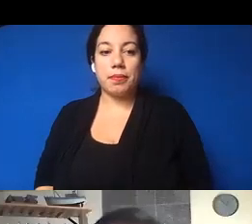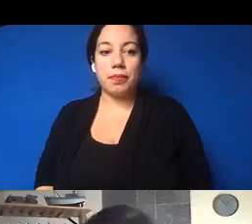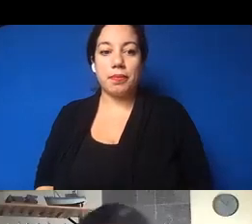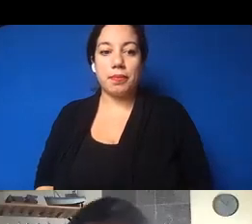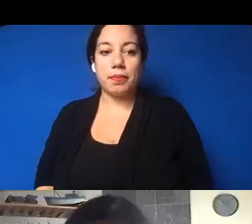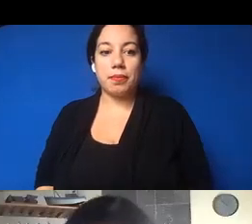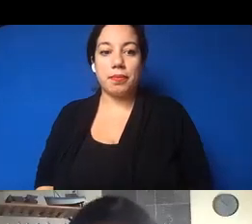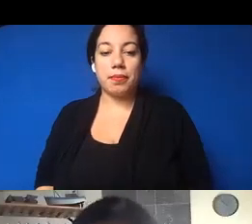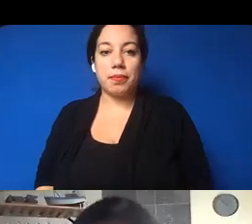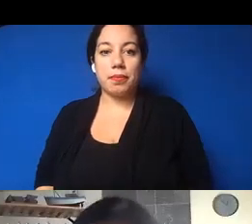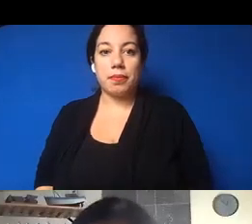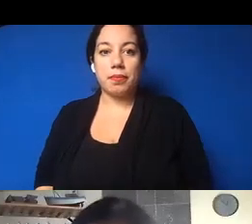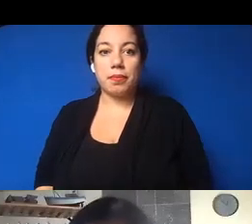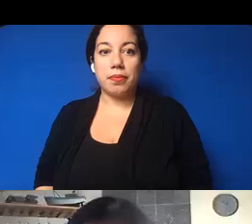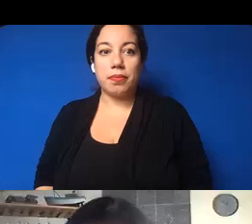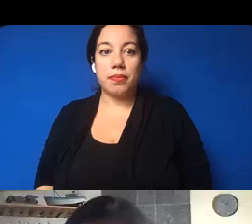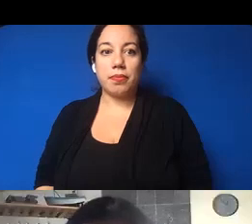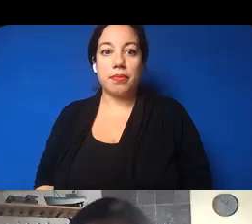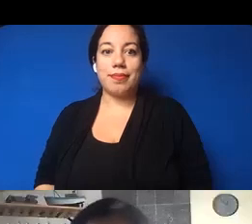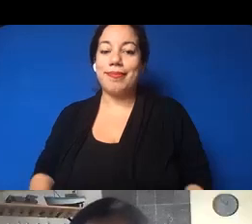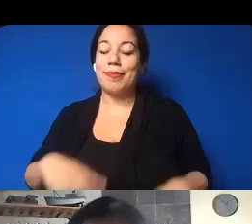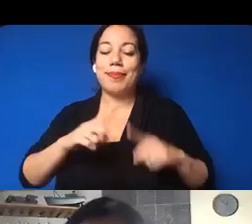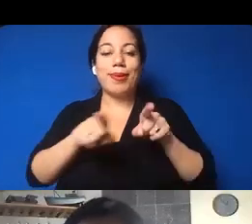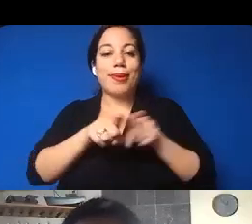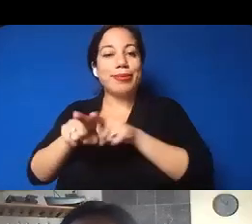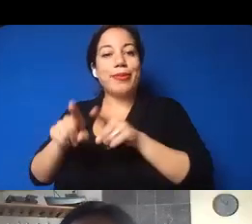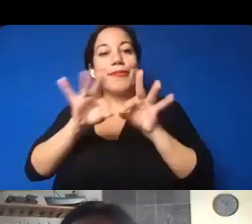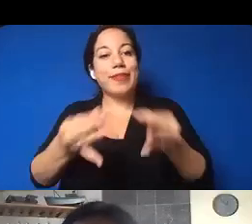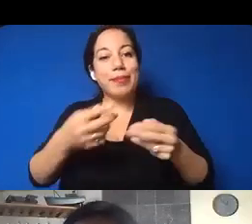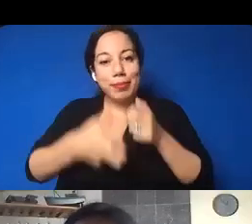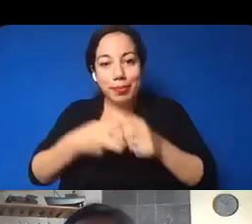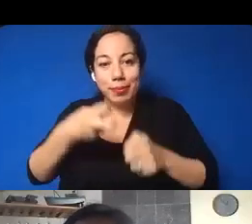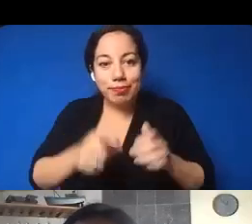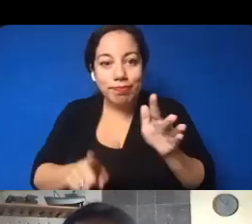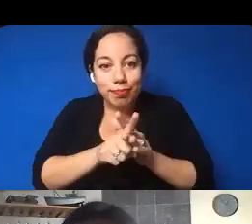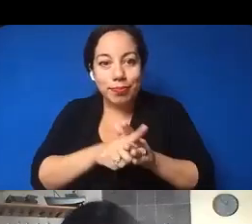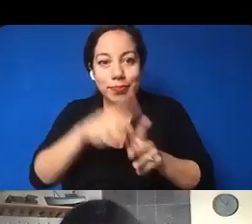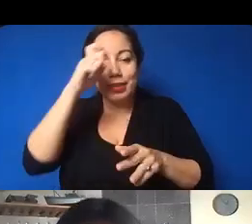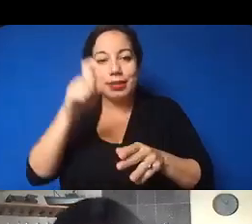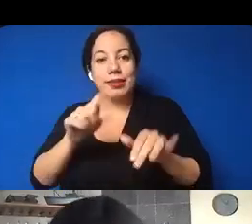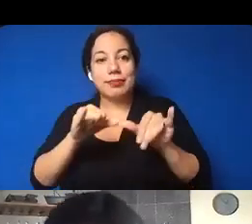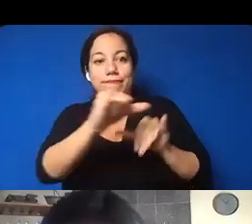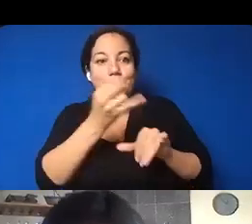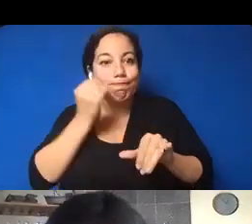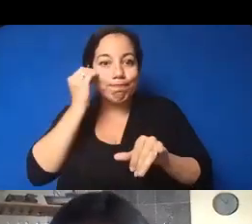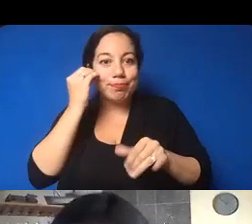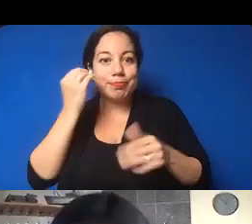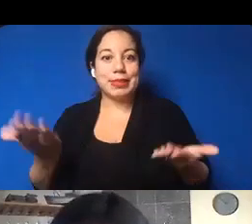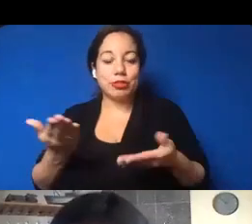So there have been economic problems that have surfaced with the quarantine that we're living here in Chile.